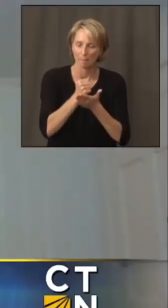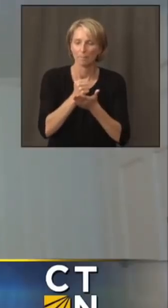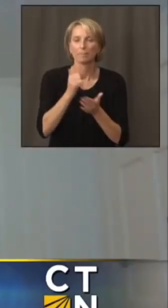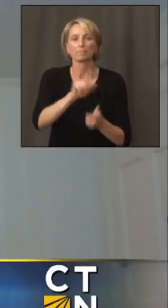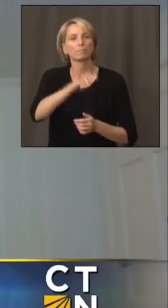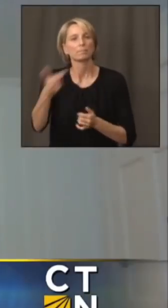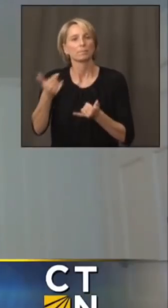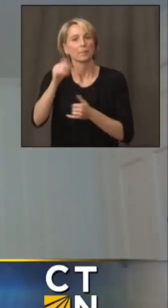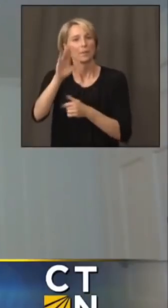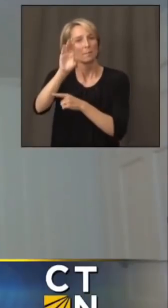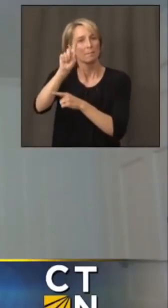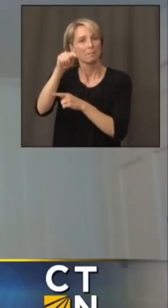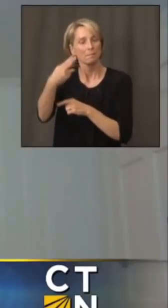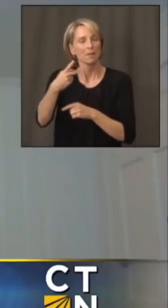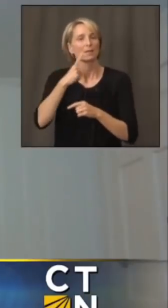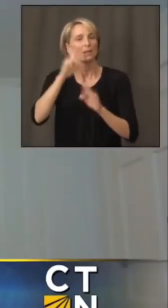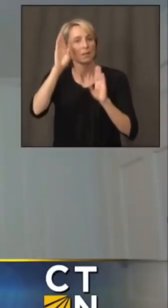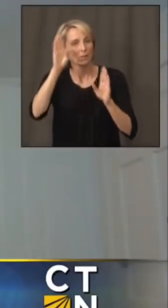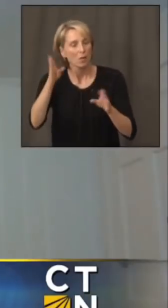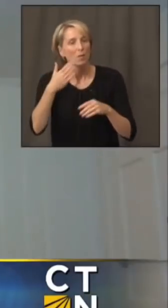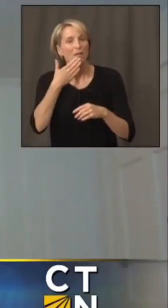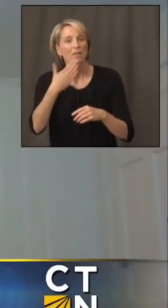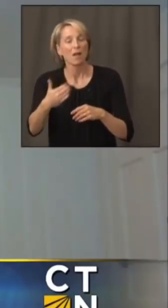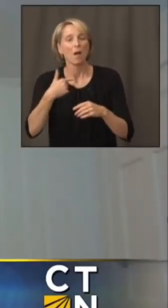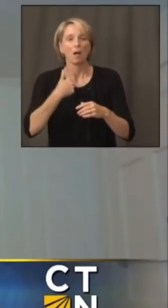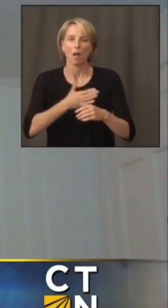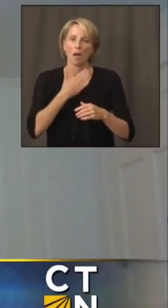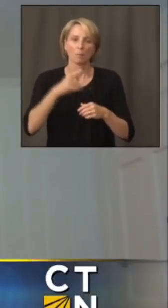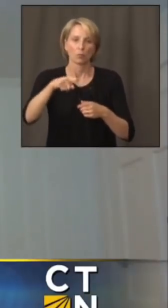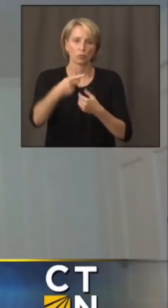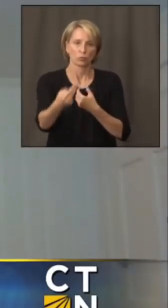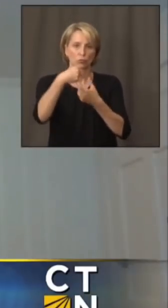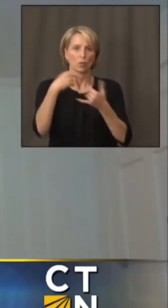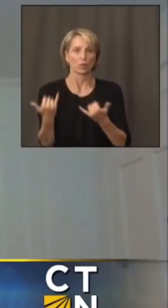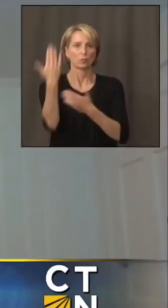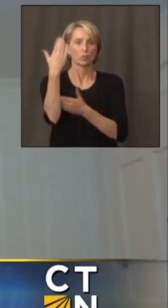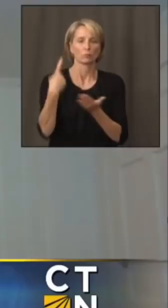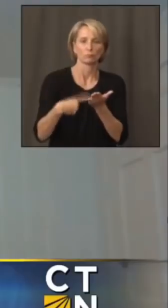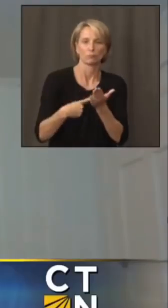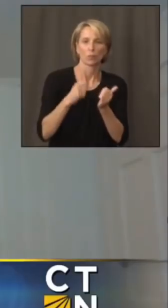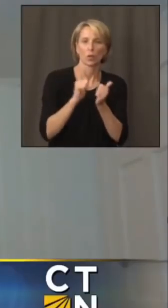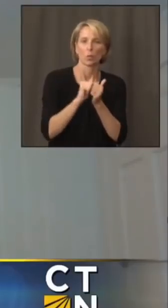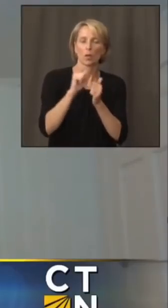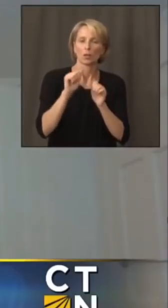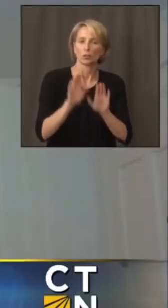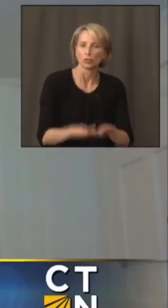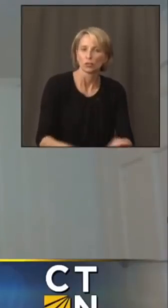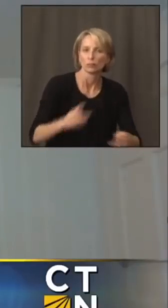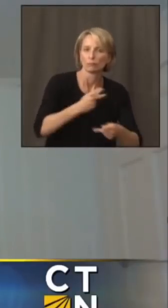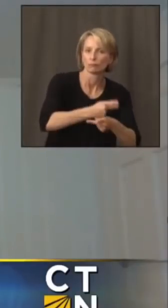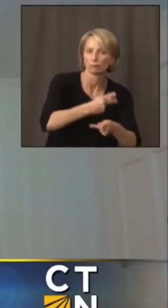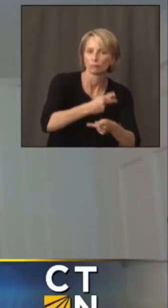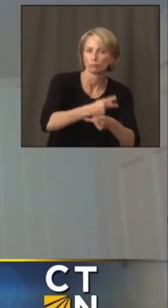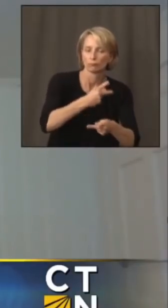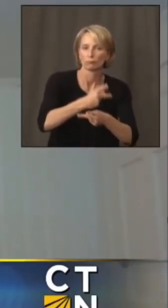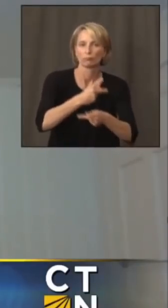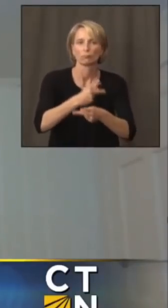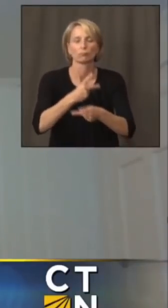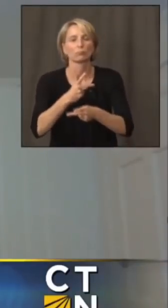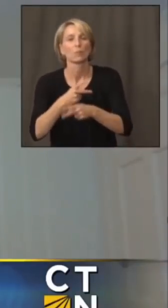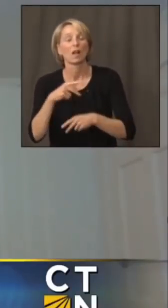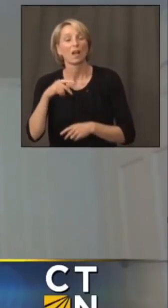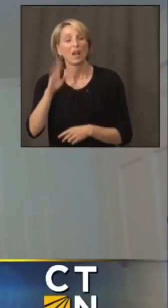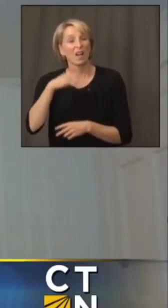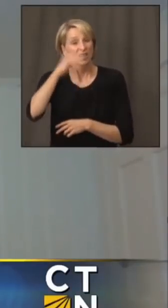wonderful to have you on this morning with the early childhood providers. Let me start by saying, as a resident, seeing 0 deaths over